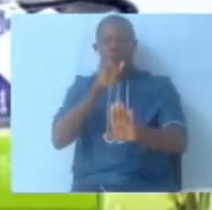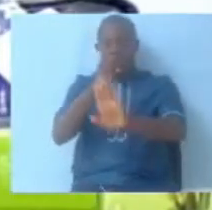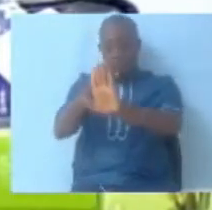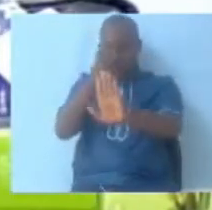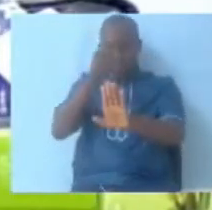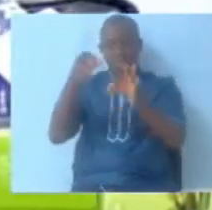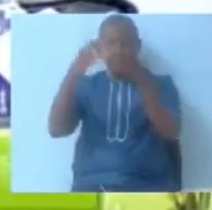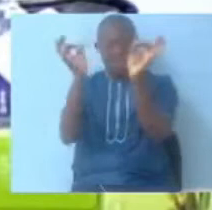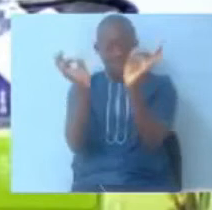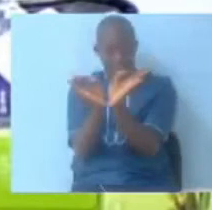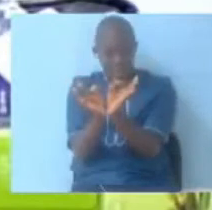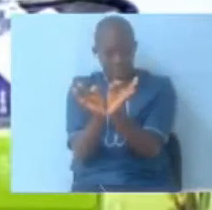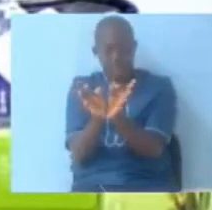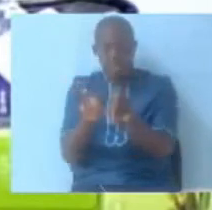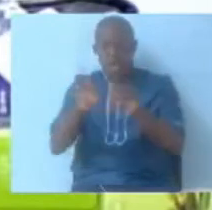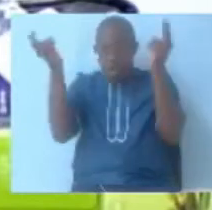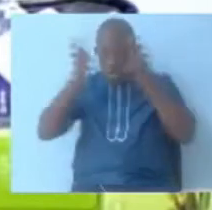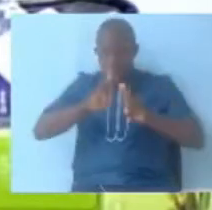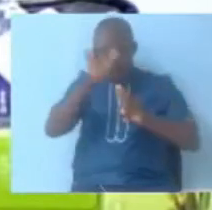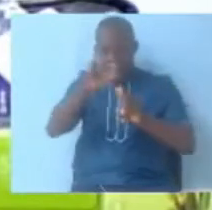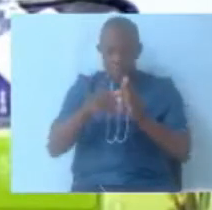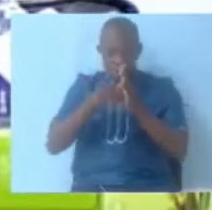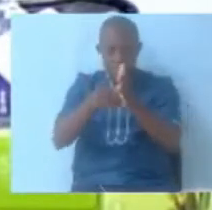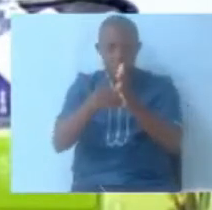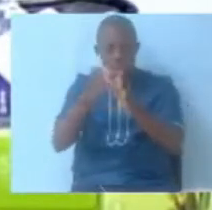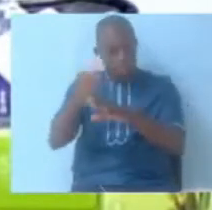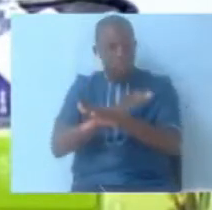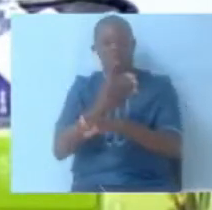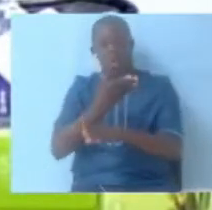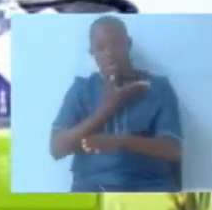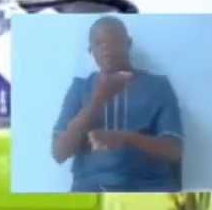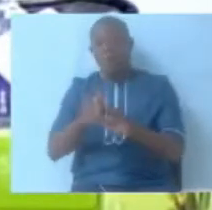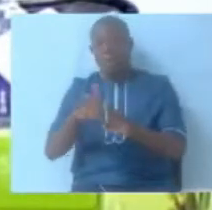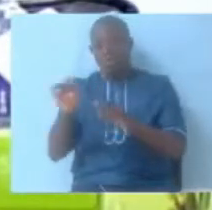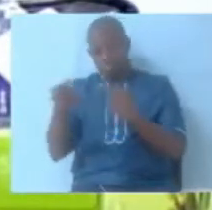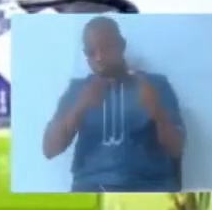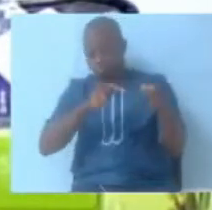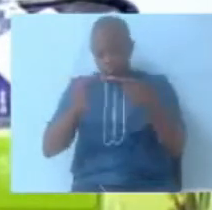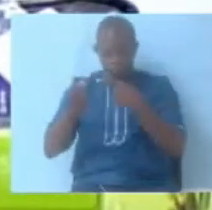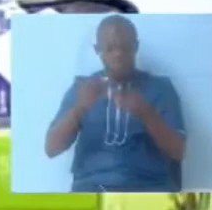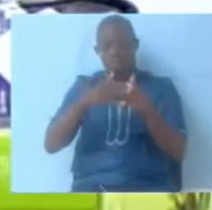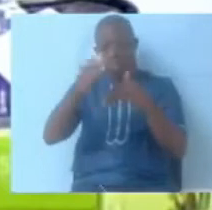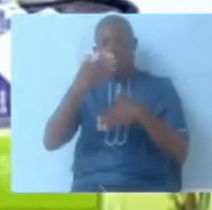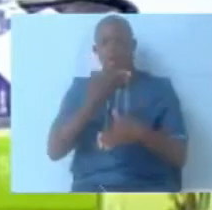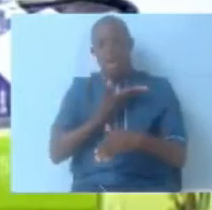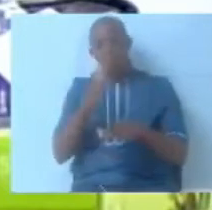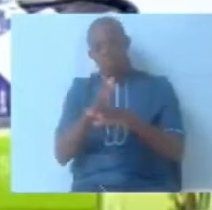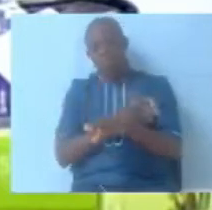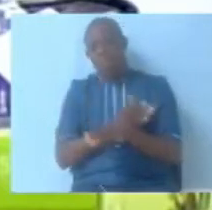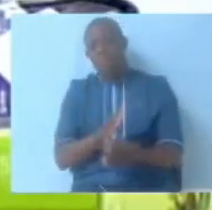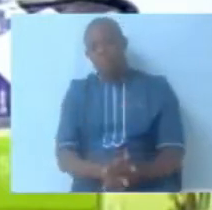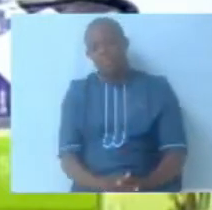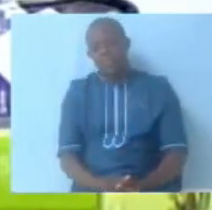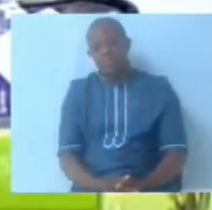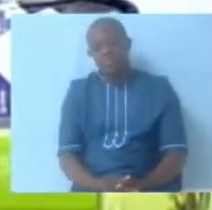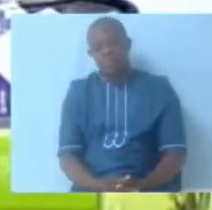nung, kitindir lalu, aning loyado lutema, menube lori ngi muta moli ye, akete tema nyo sababale tunung,